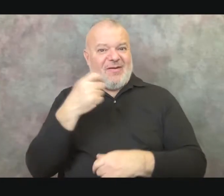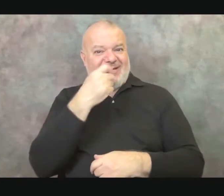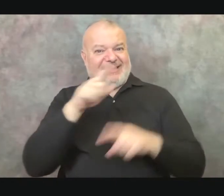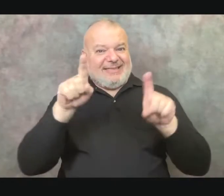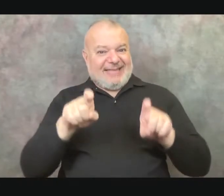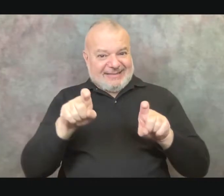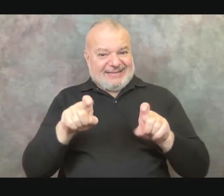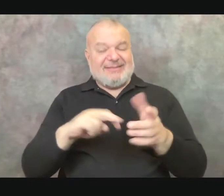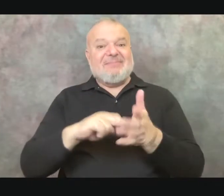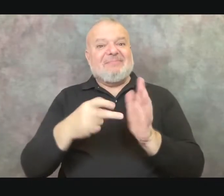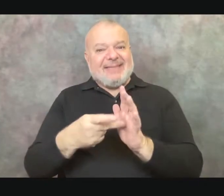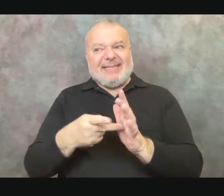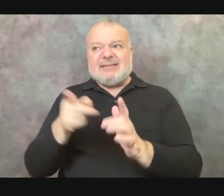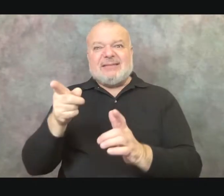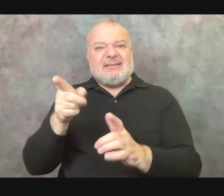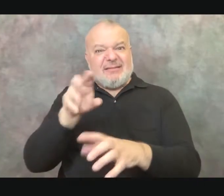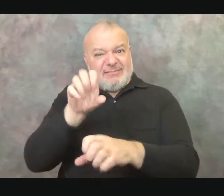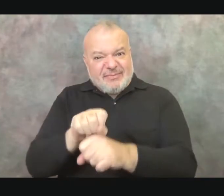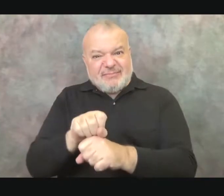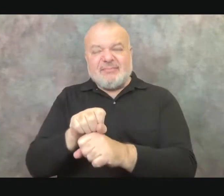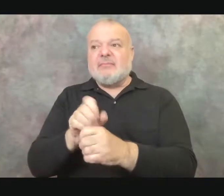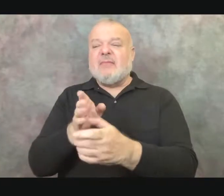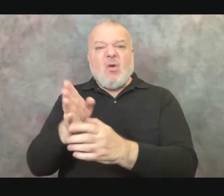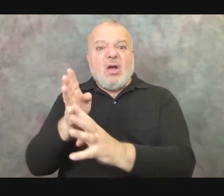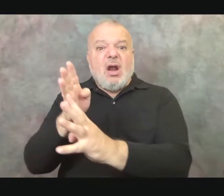Gently insert the swab into your nostril.